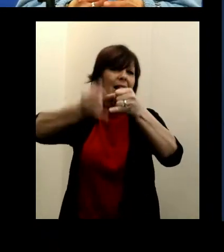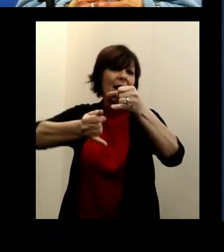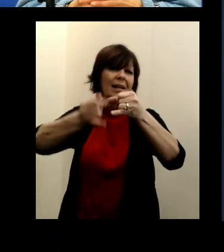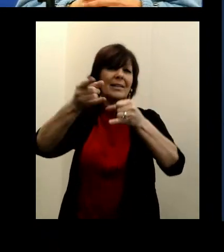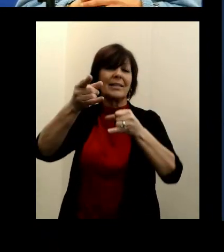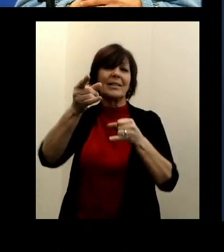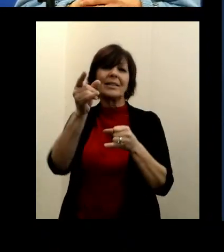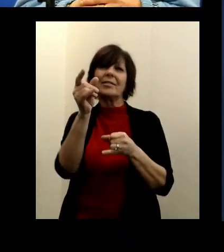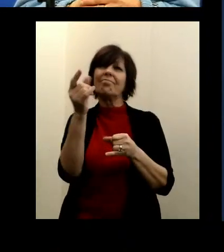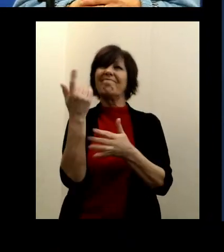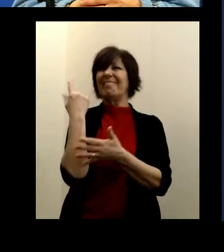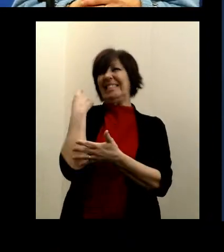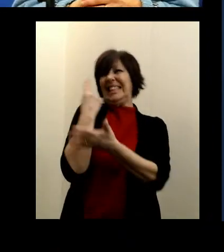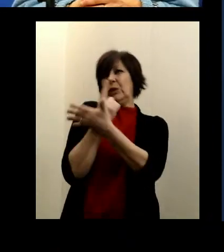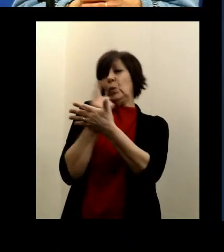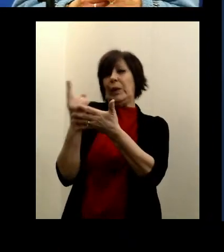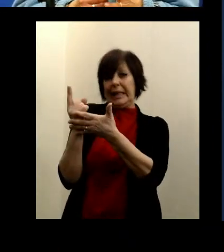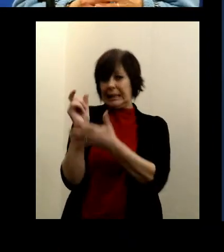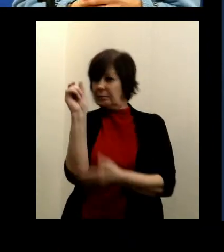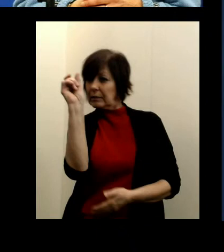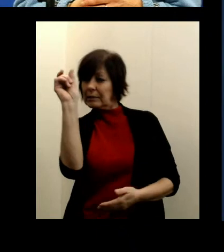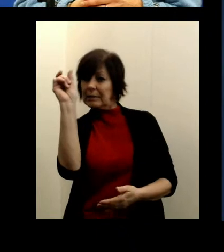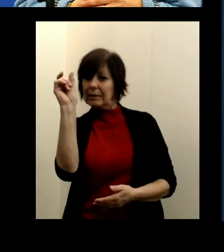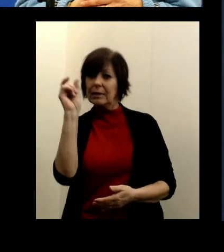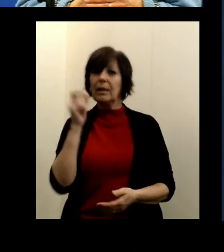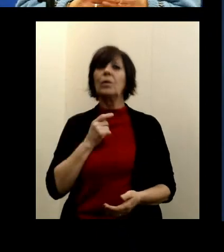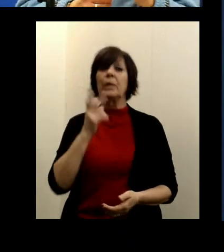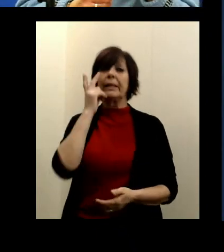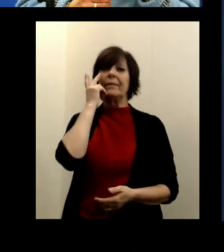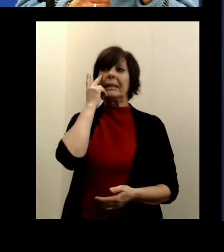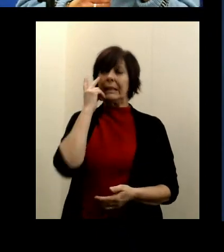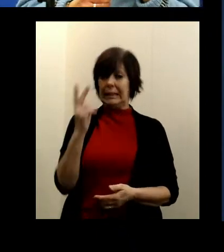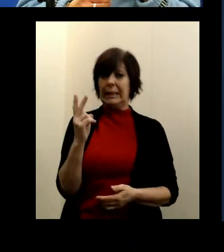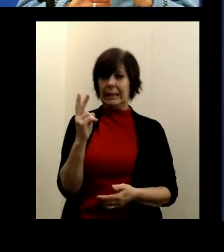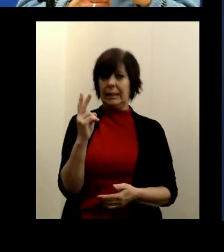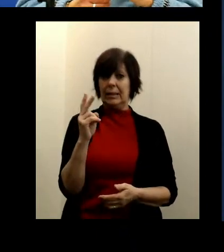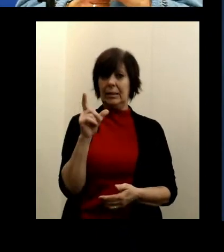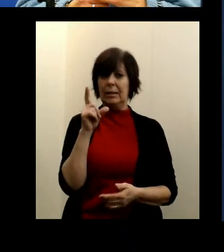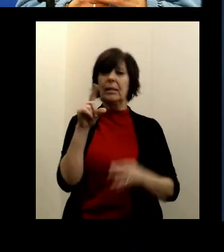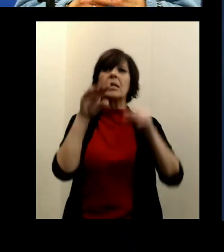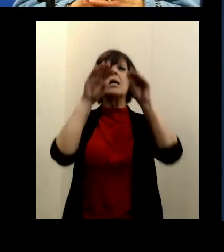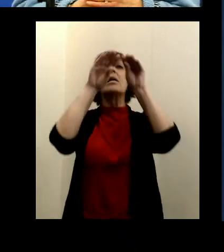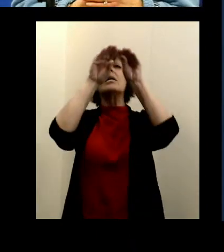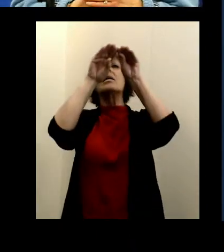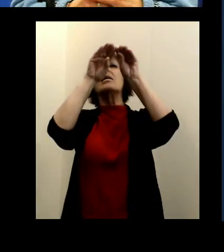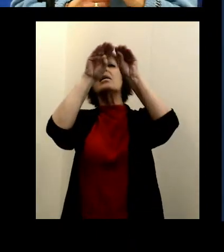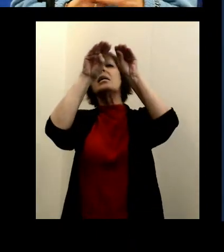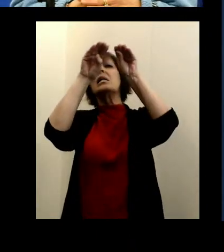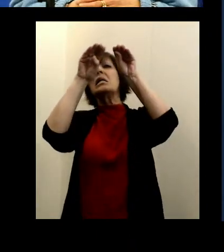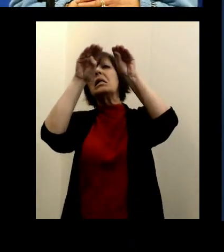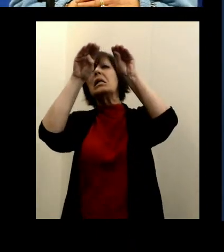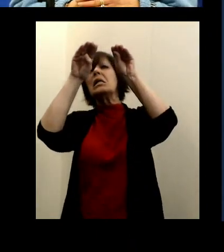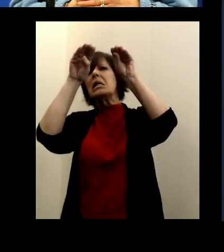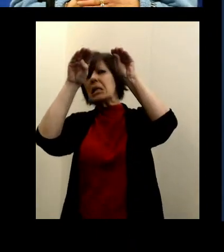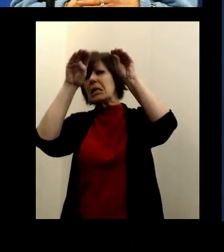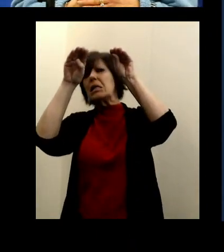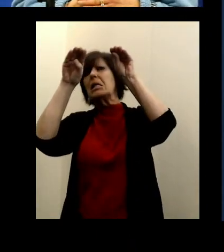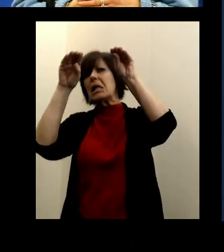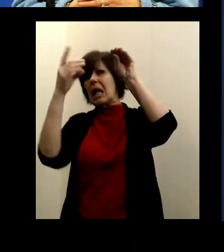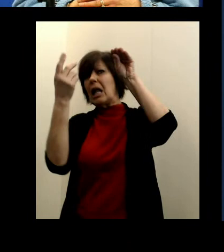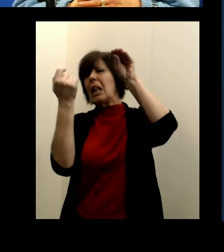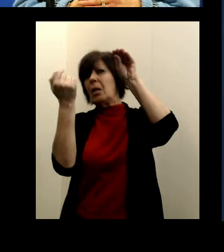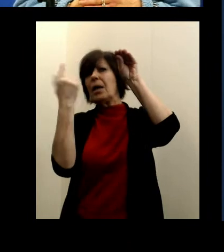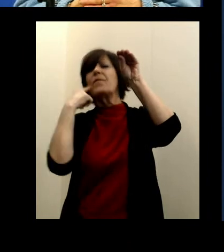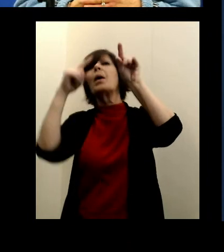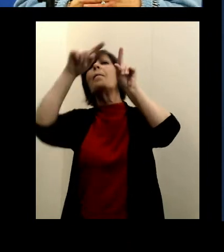the last week or so, where we've seen a kind of a flattening off in our 7-day positivity